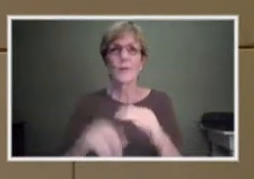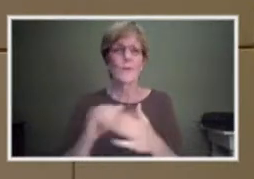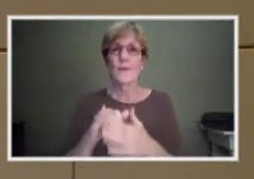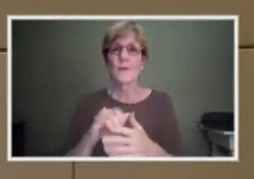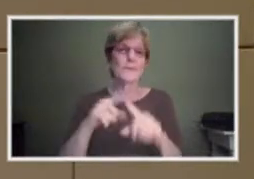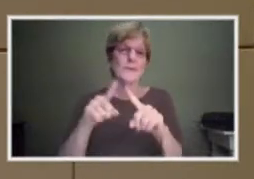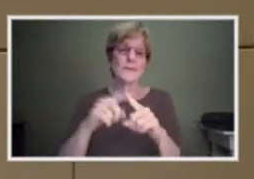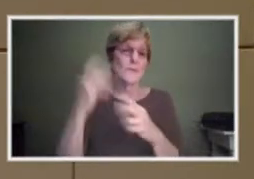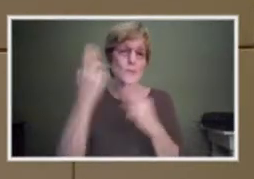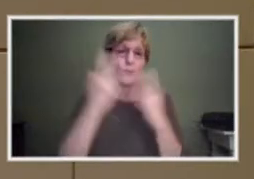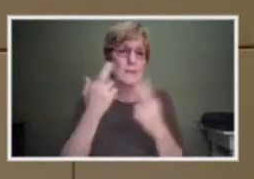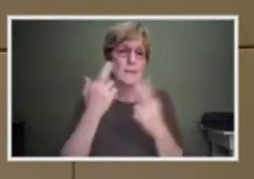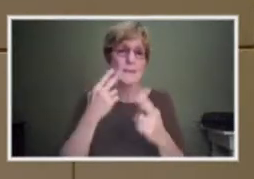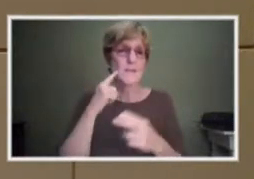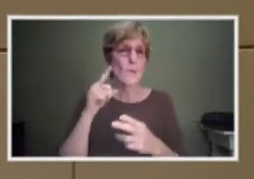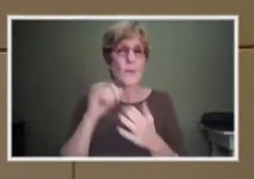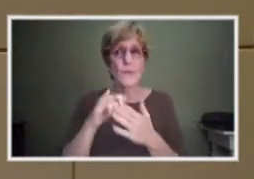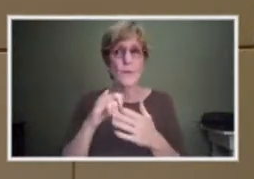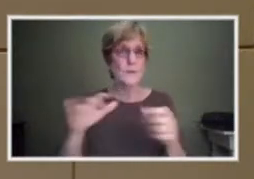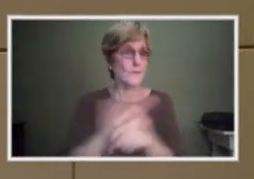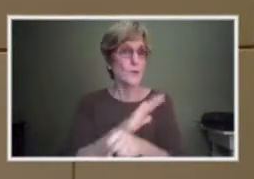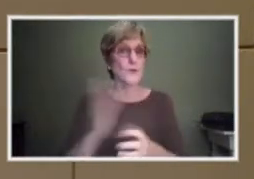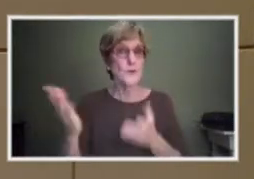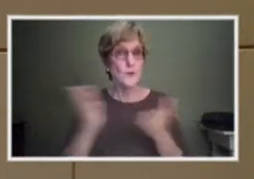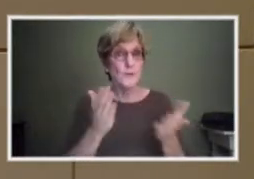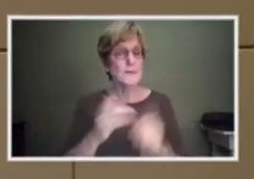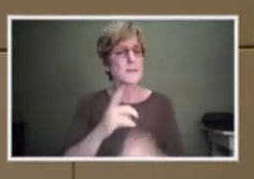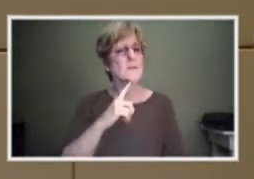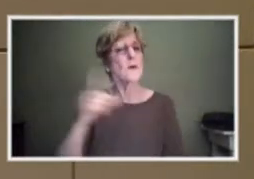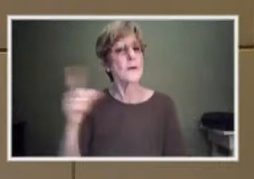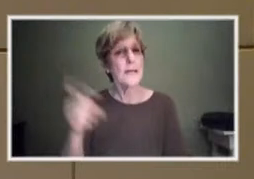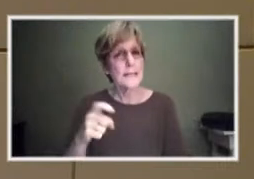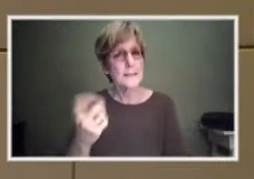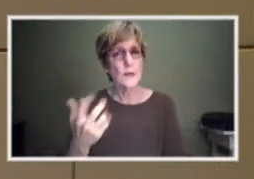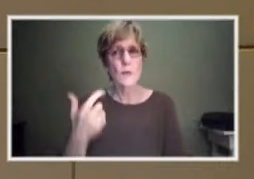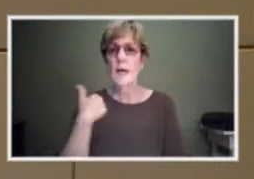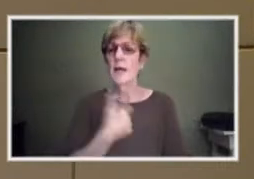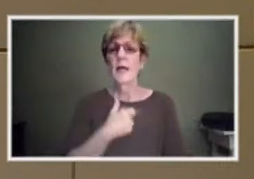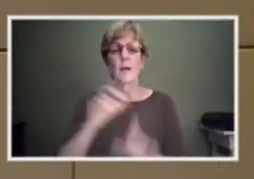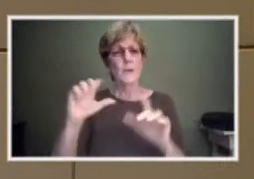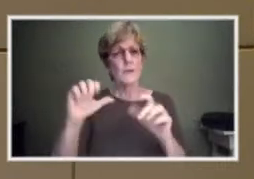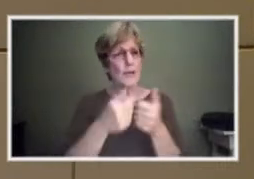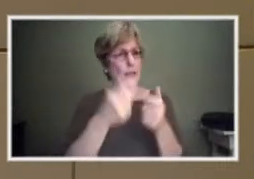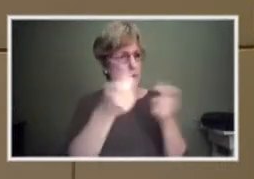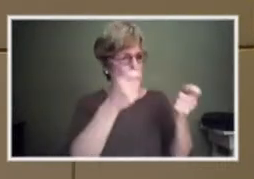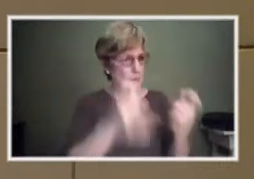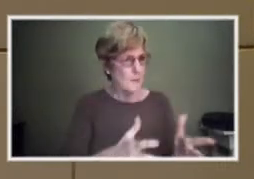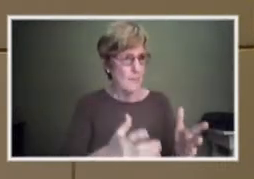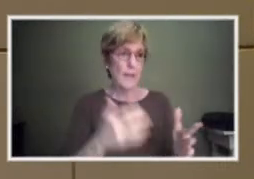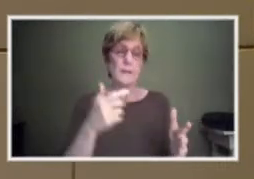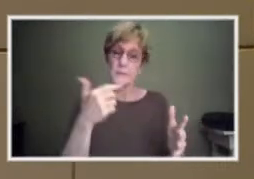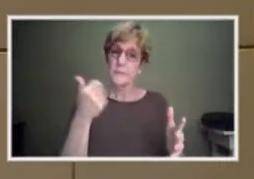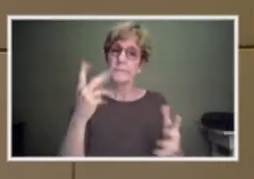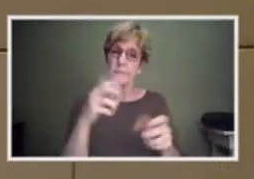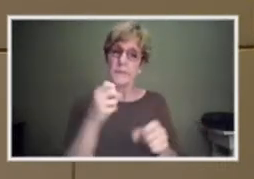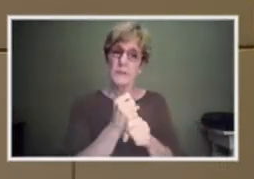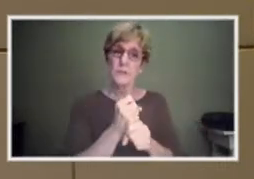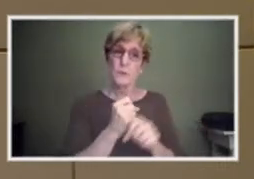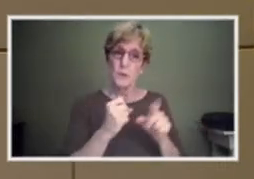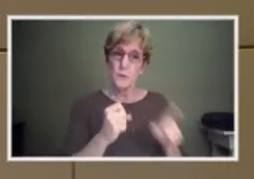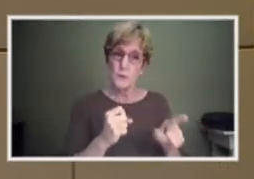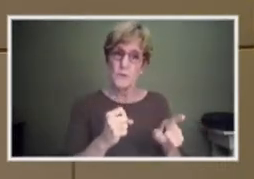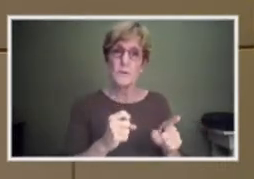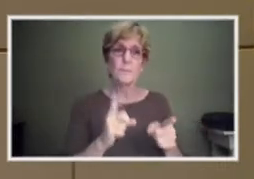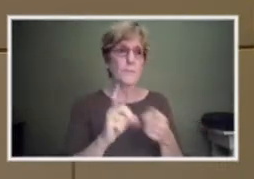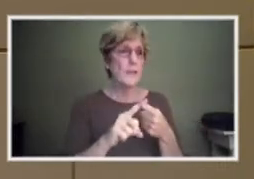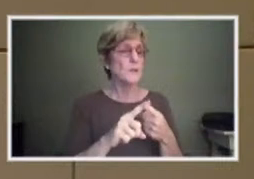because those wraparound services are necessary, and we've challenged the manager over the past couple years to not